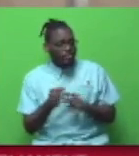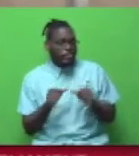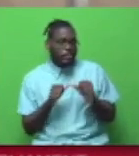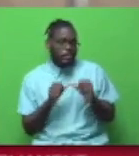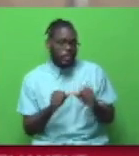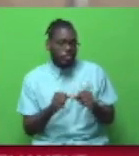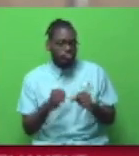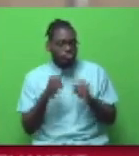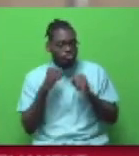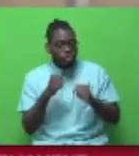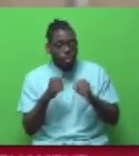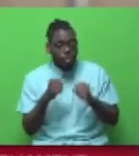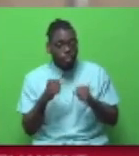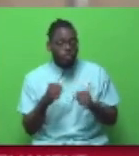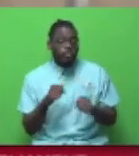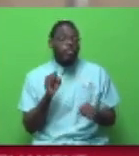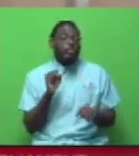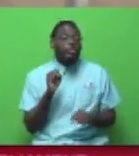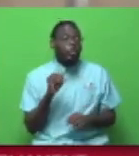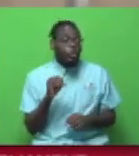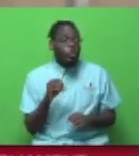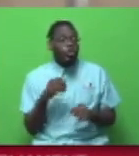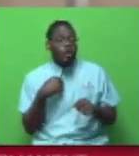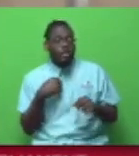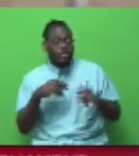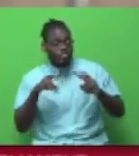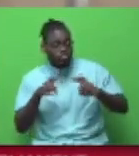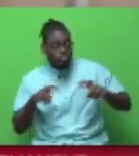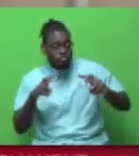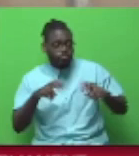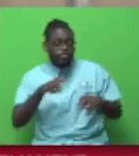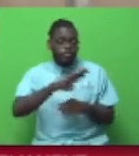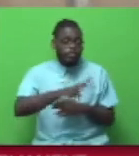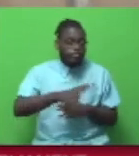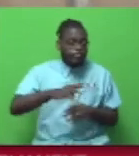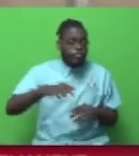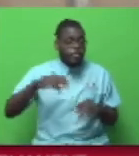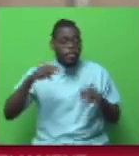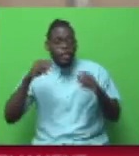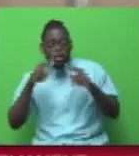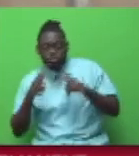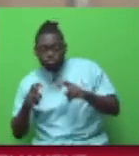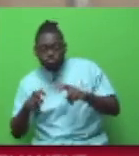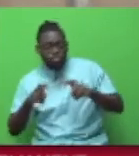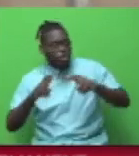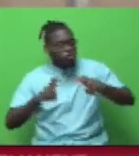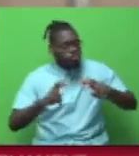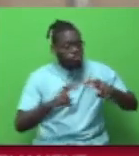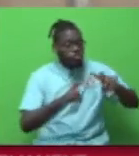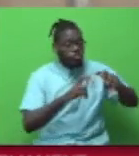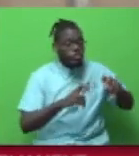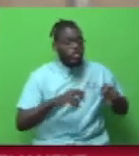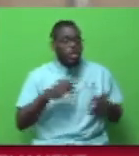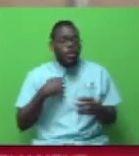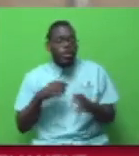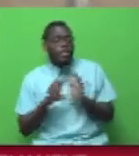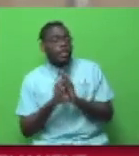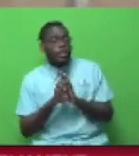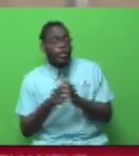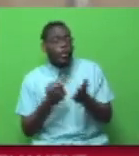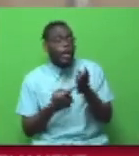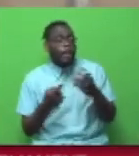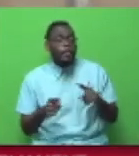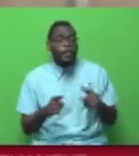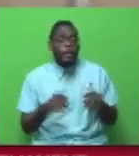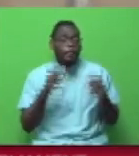and breadth of the different ministries, you would find that, okay, for example, what happens in the Ministry of Trade and Industry may be more relevant to